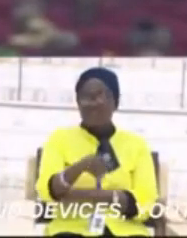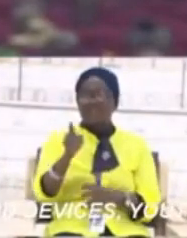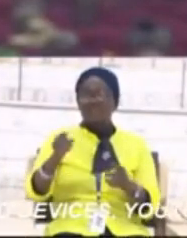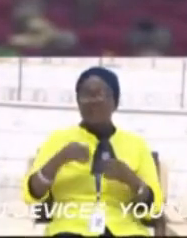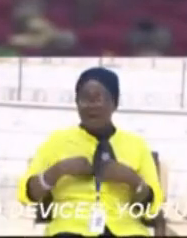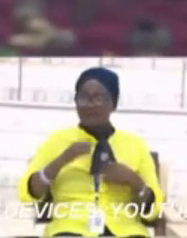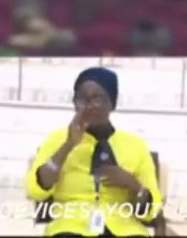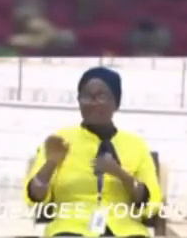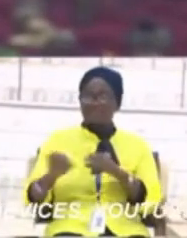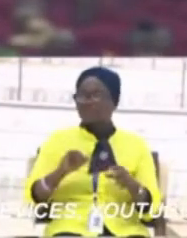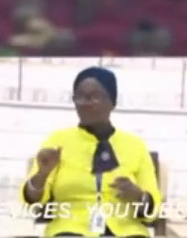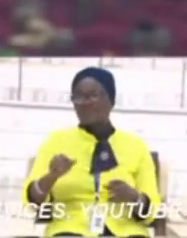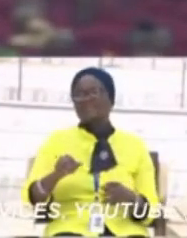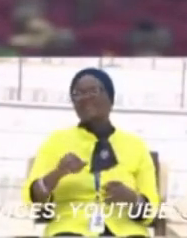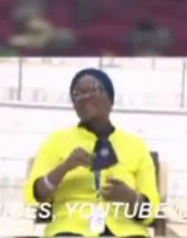spot,